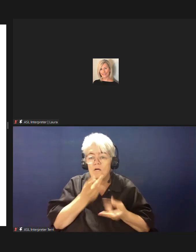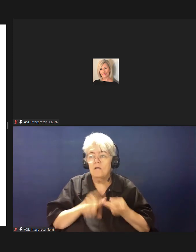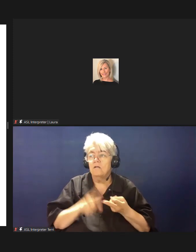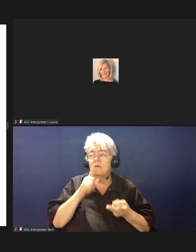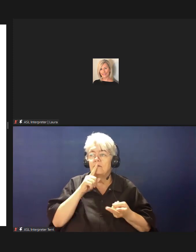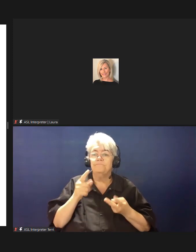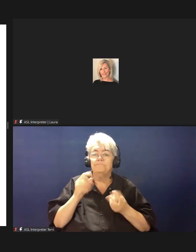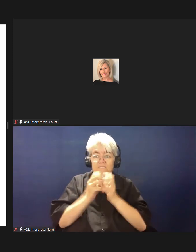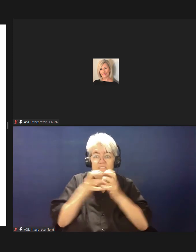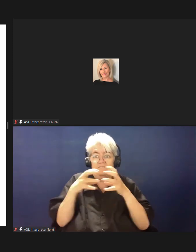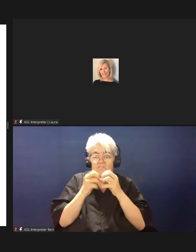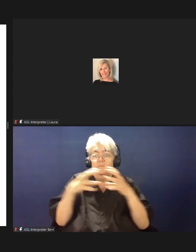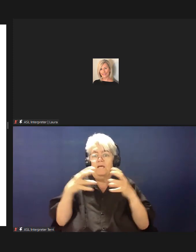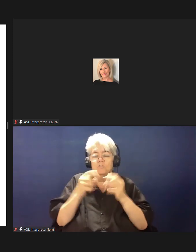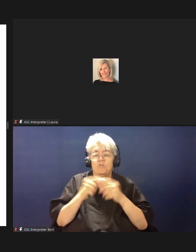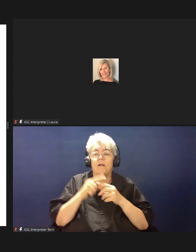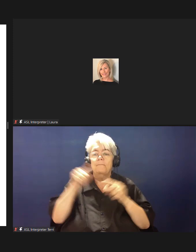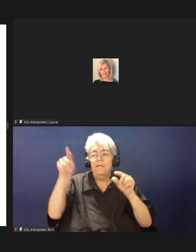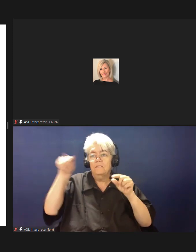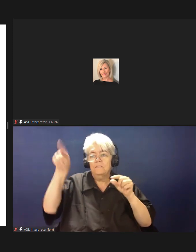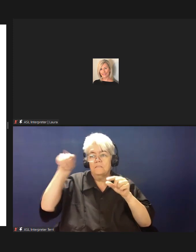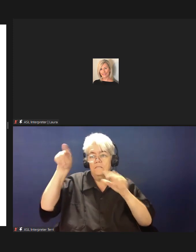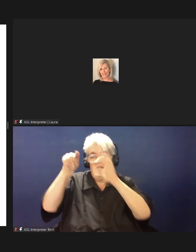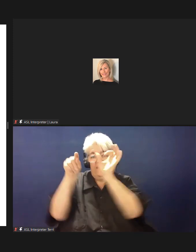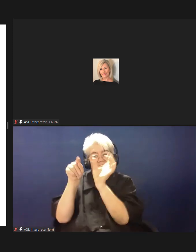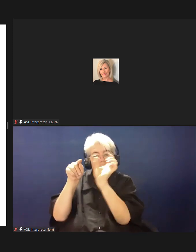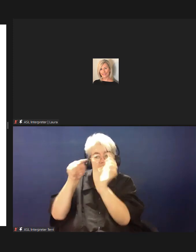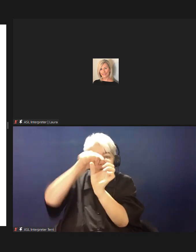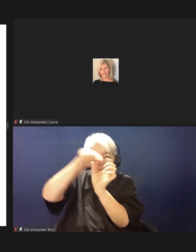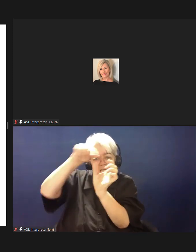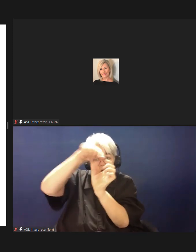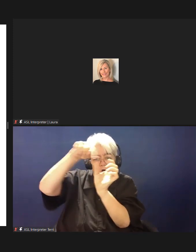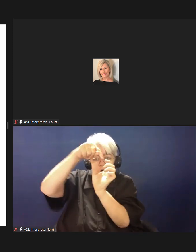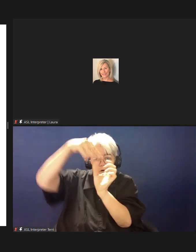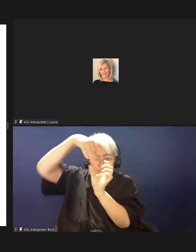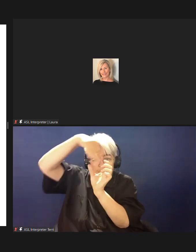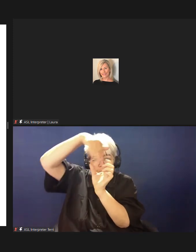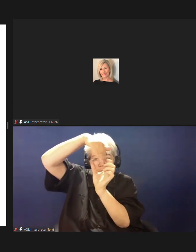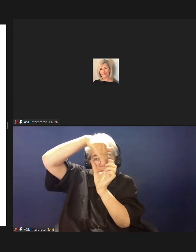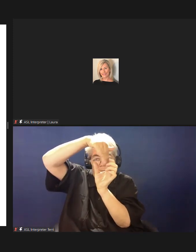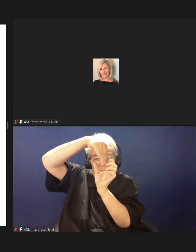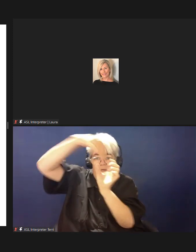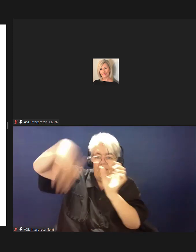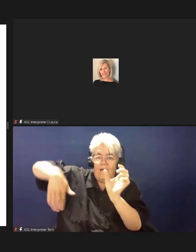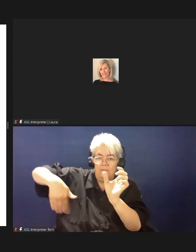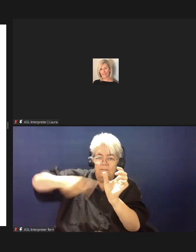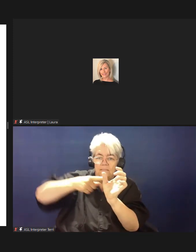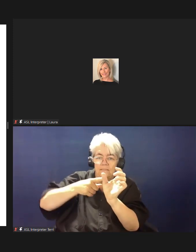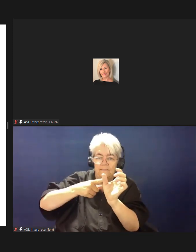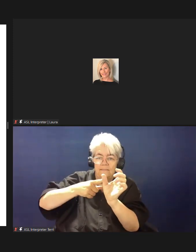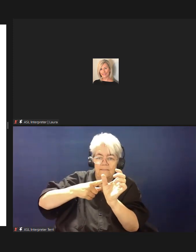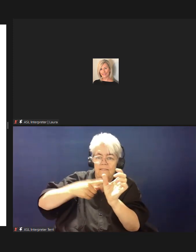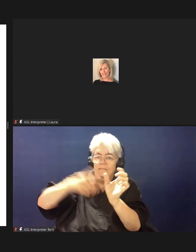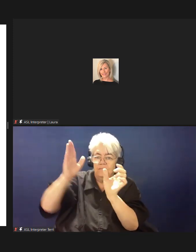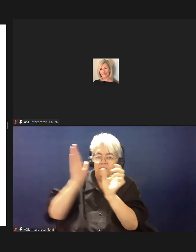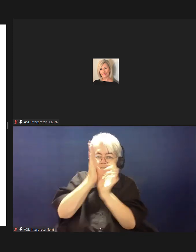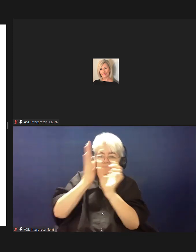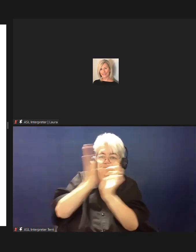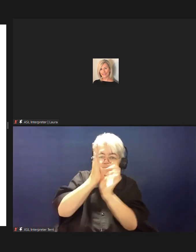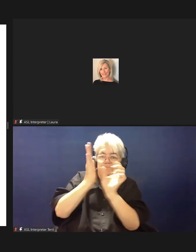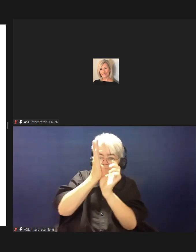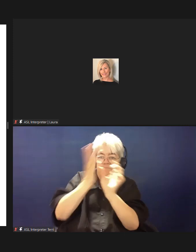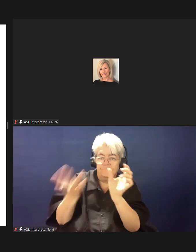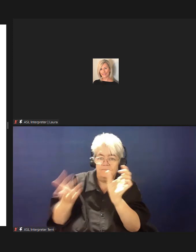screening of the inner ear from having been completed. So what then, Terry? They're at the